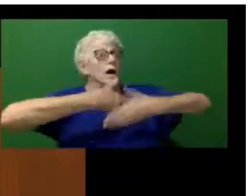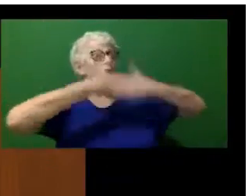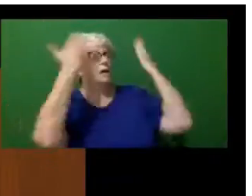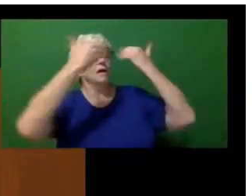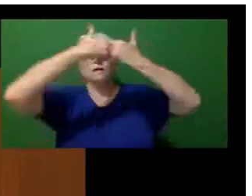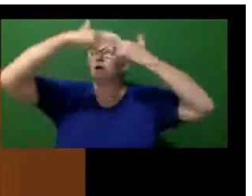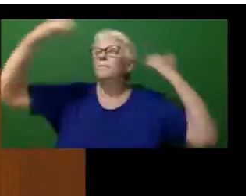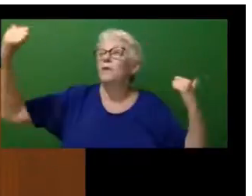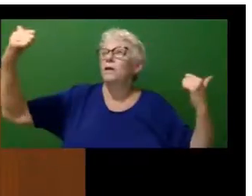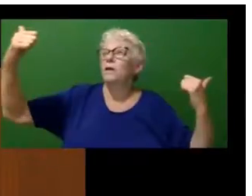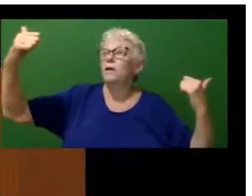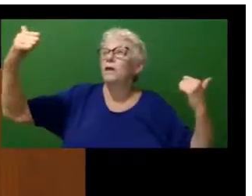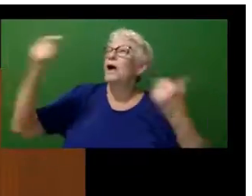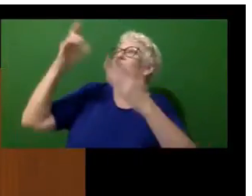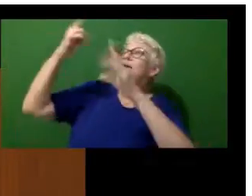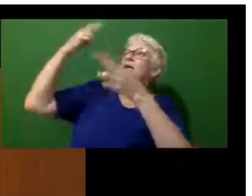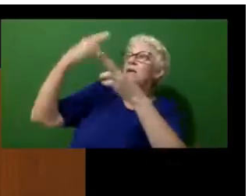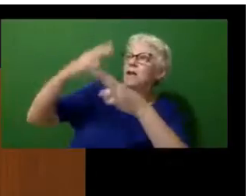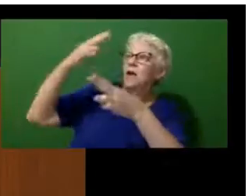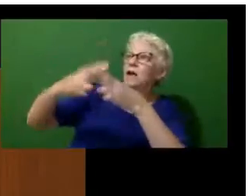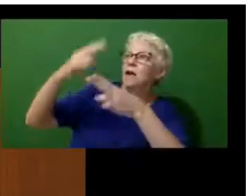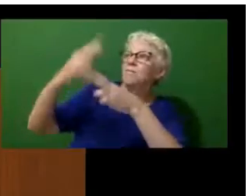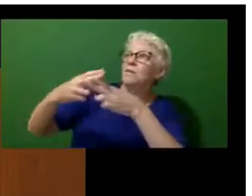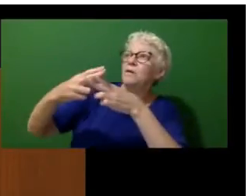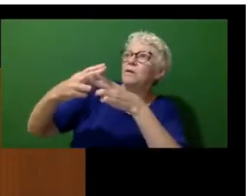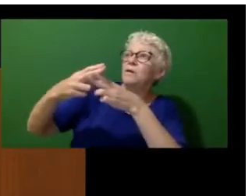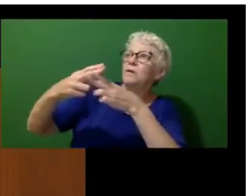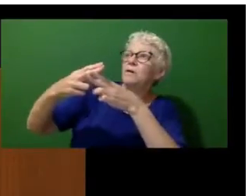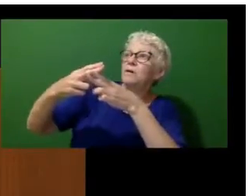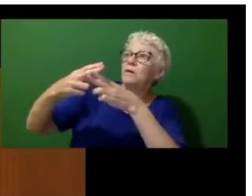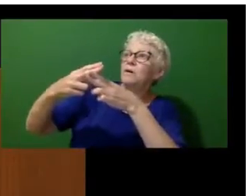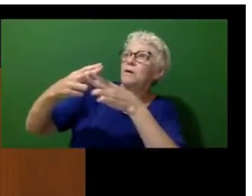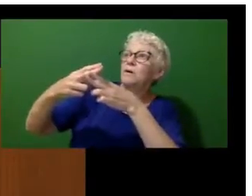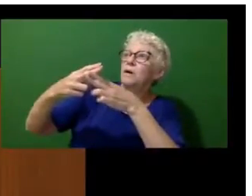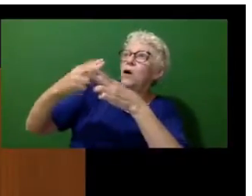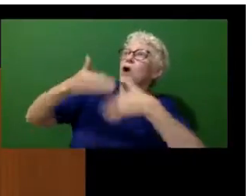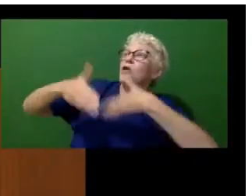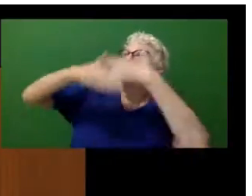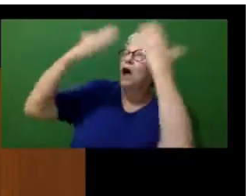uvein hachoshech, Vayikra Elohim,